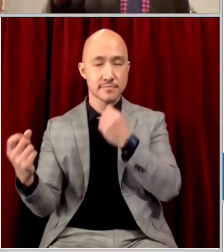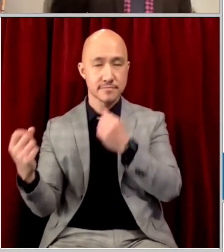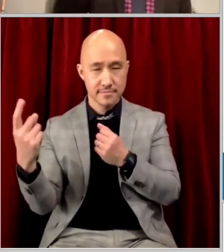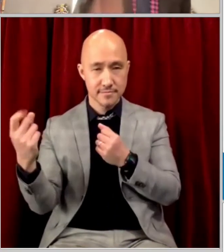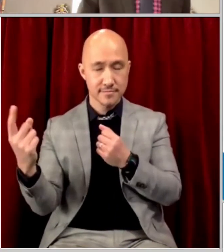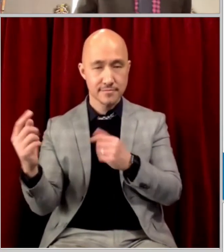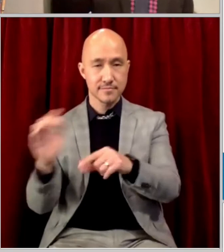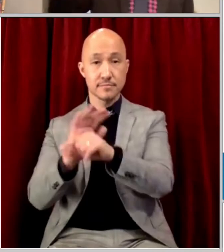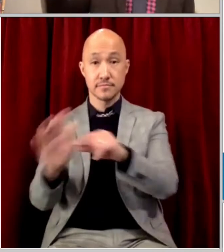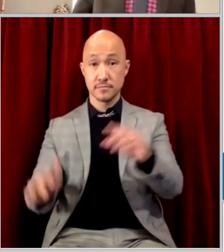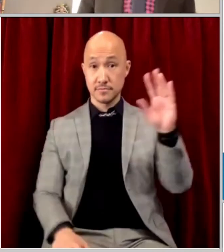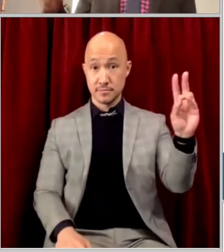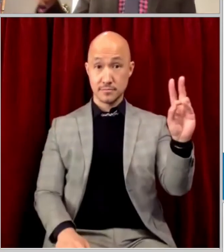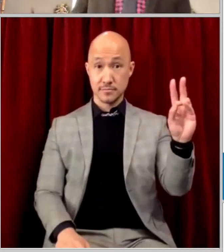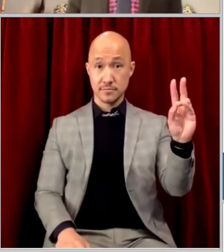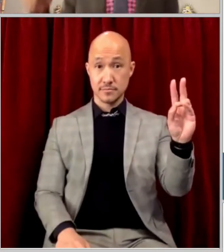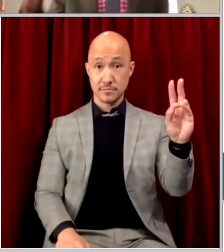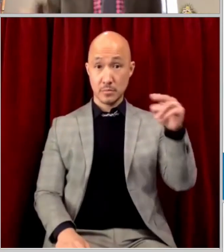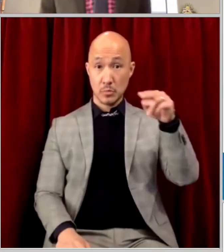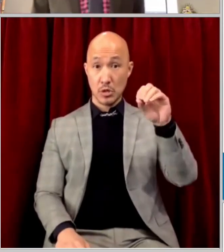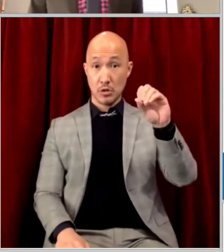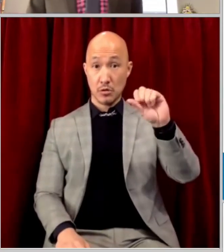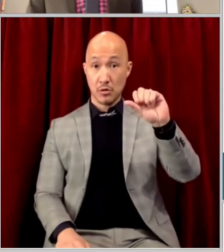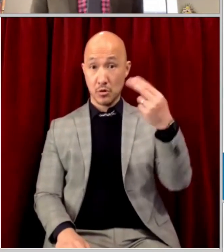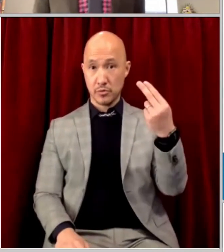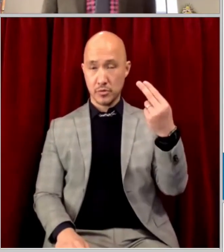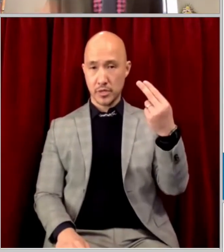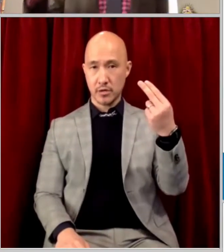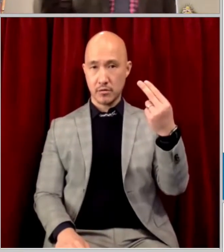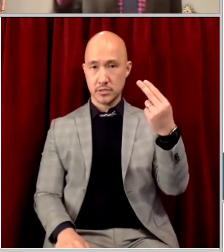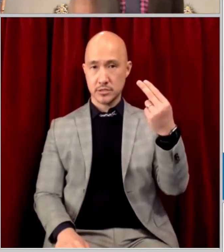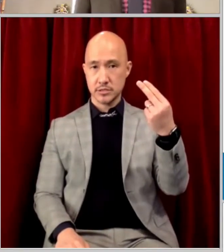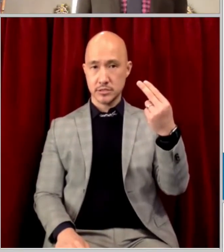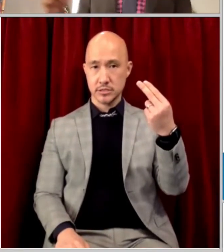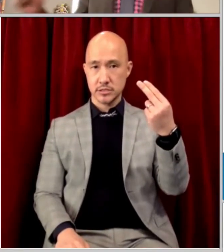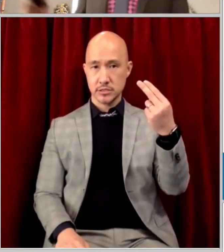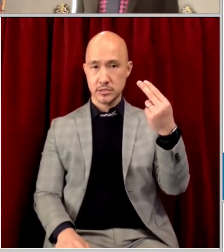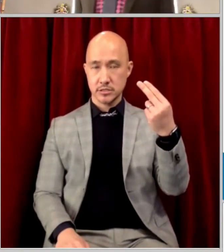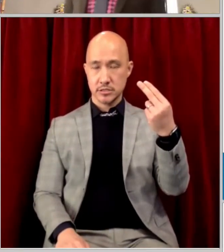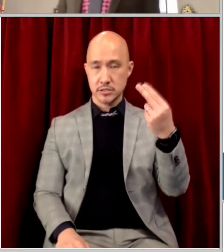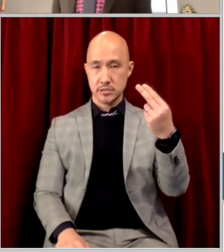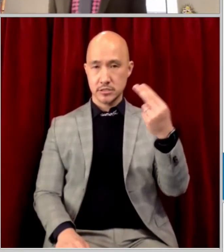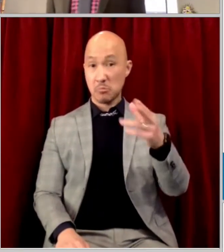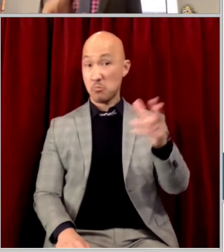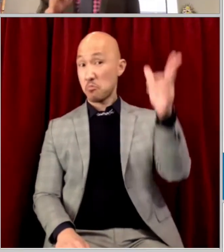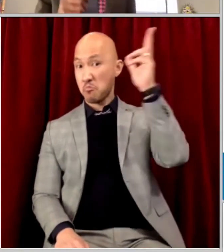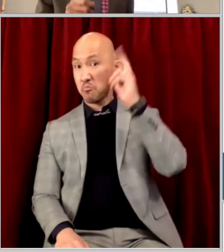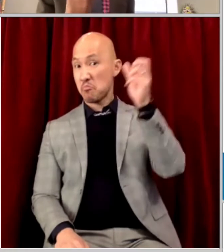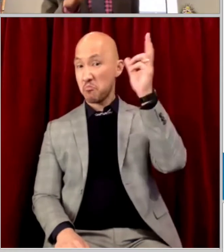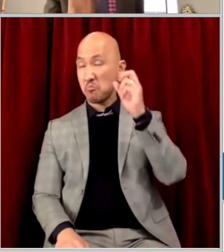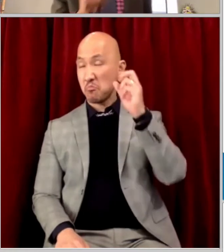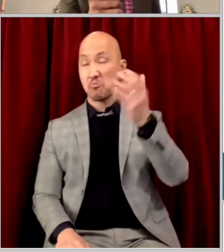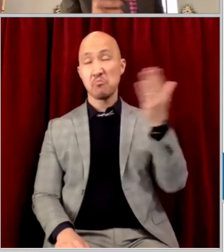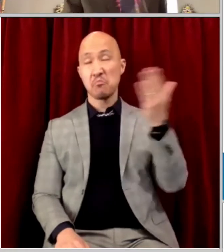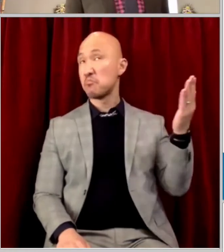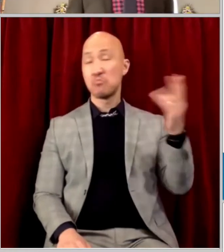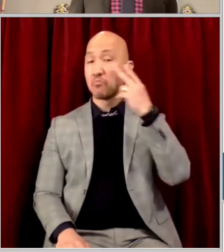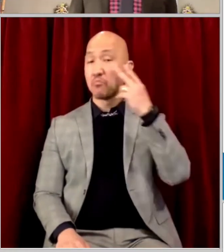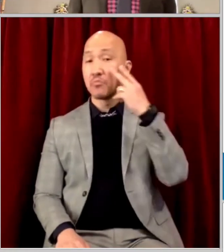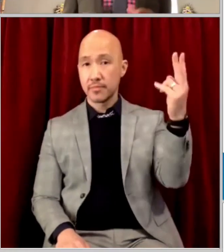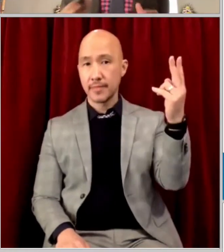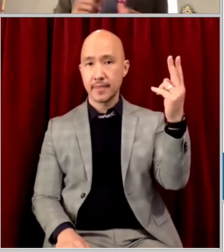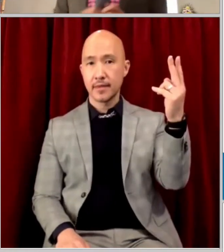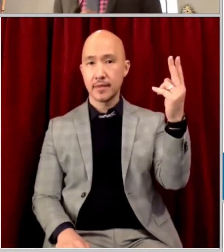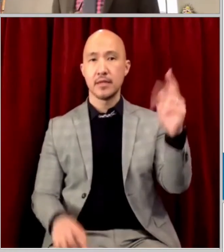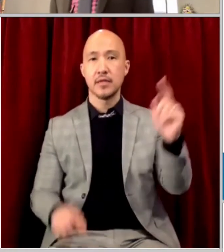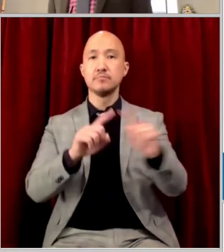did it. He says, being divinely warned of things not yet seen, moved with godly fear. This is what I think is missing right